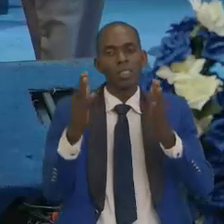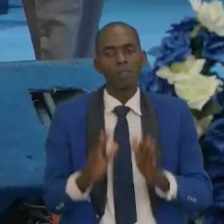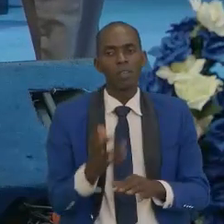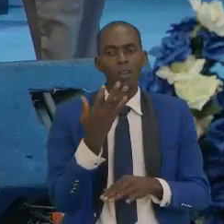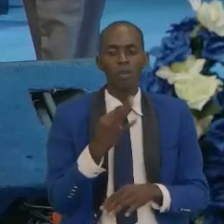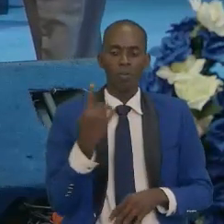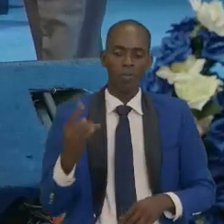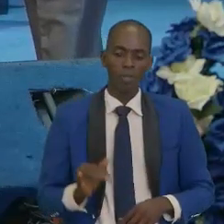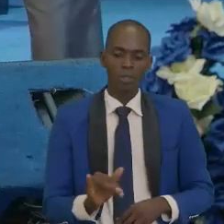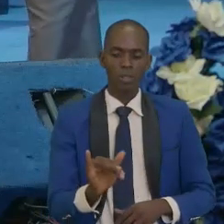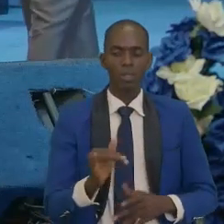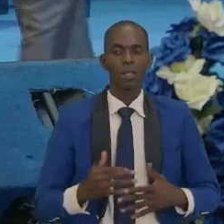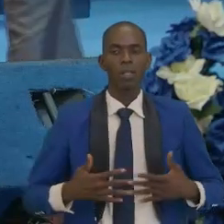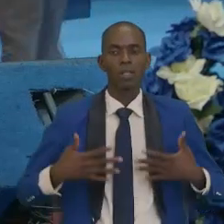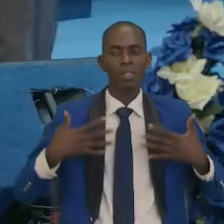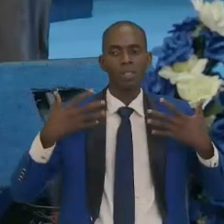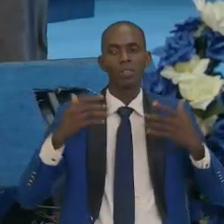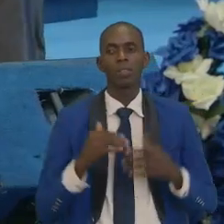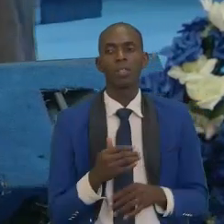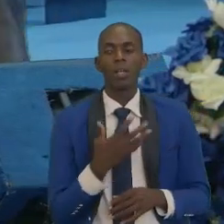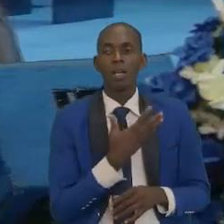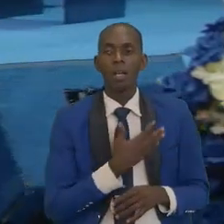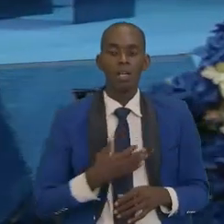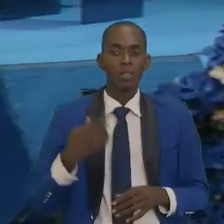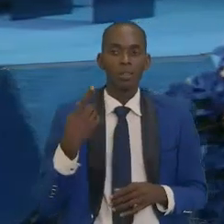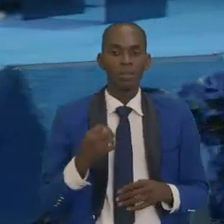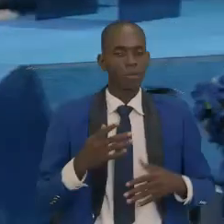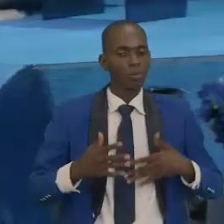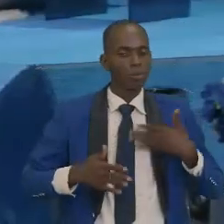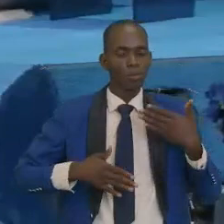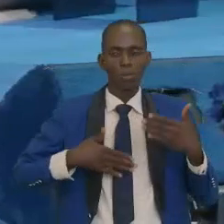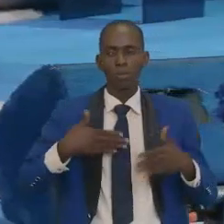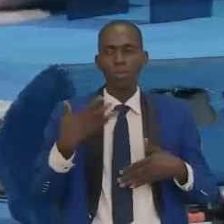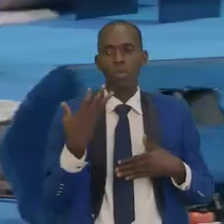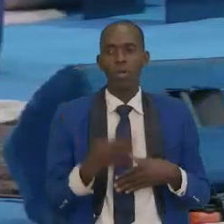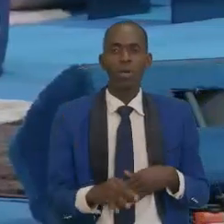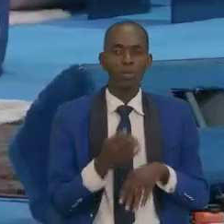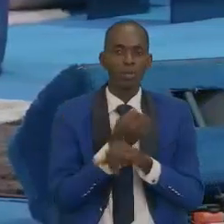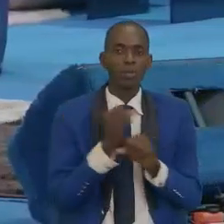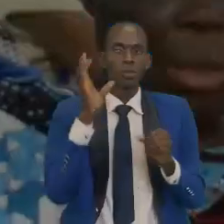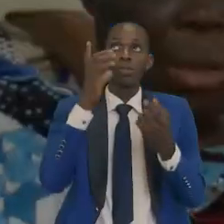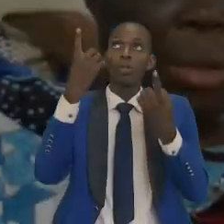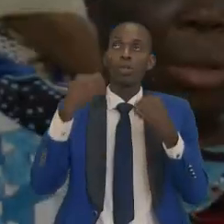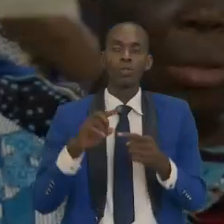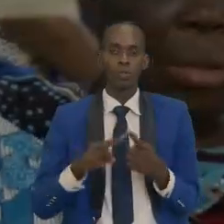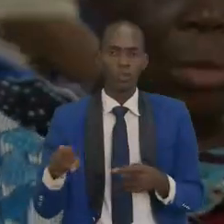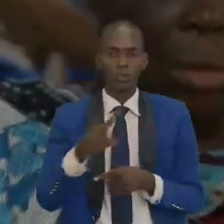life. And the joy of salvation will come to you tonight.